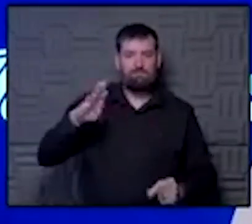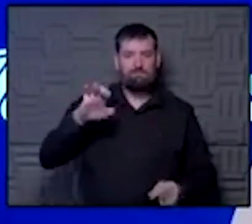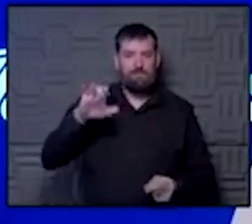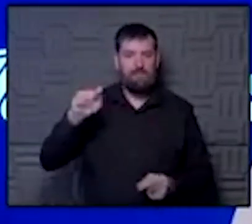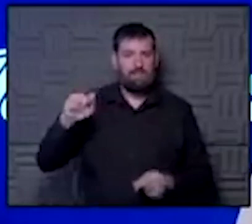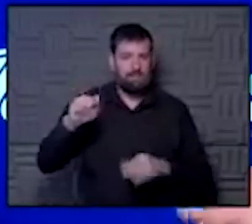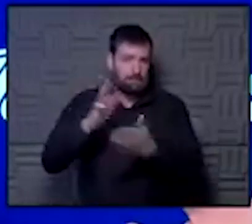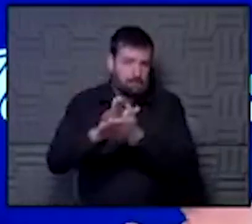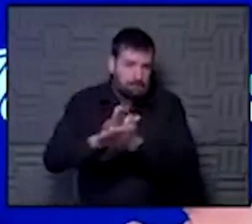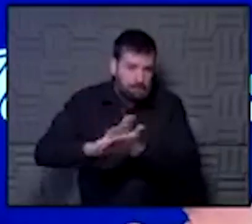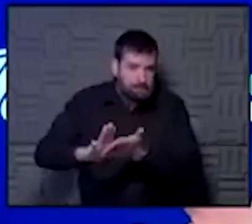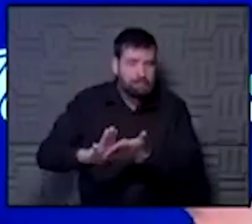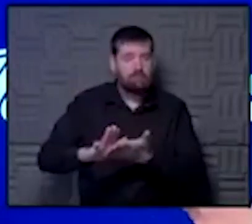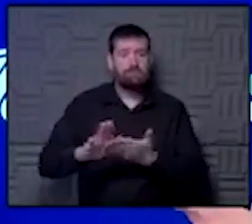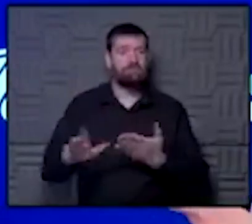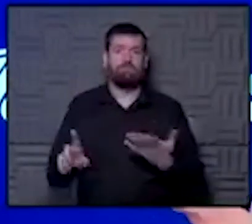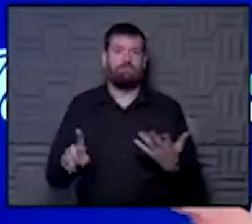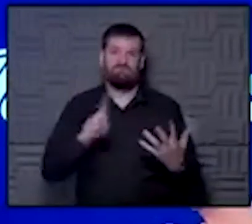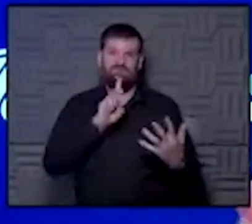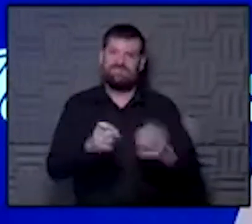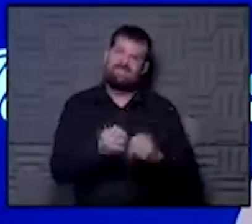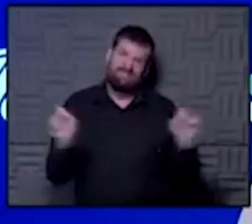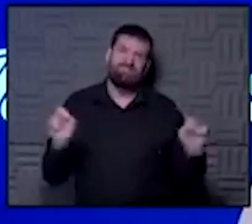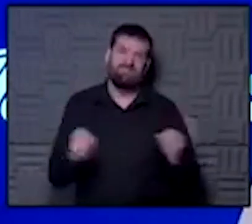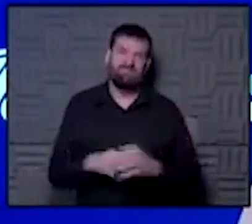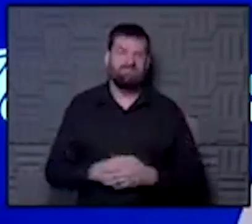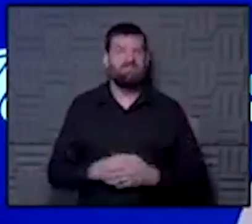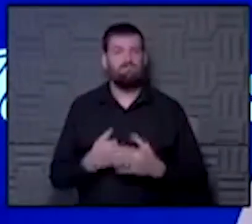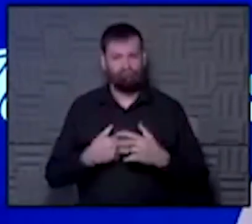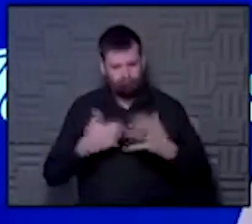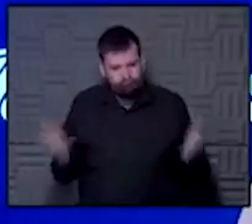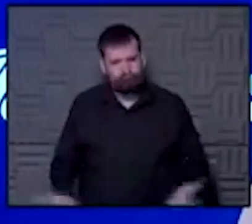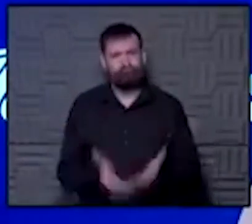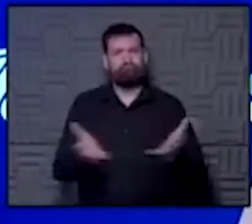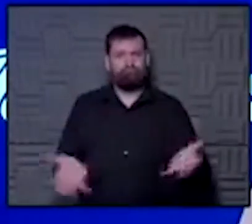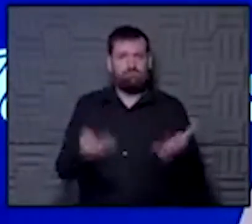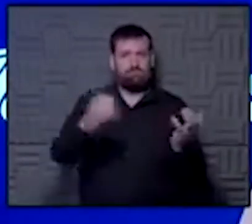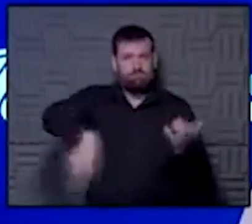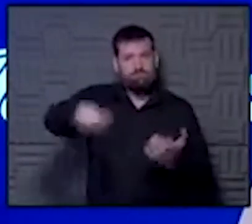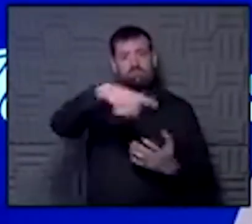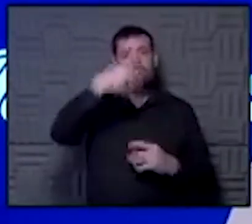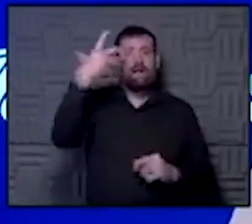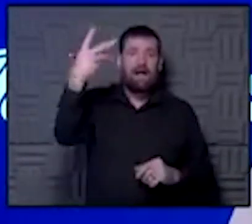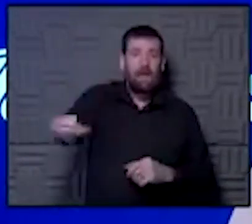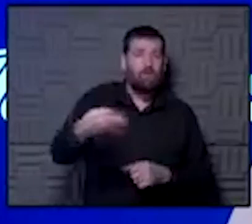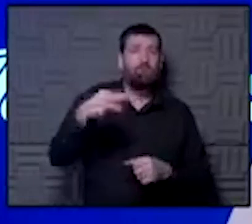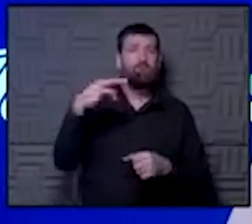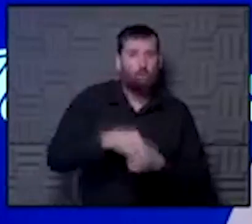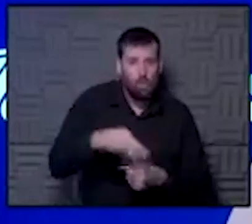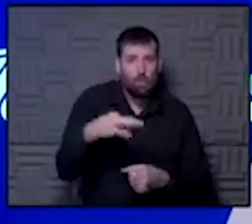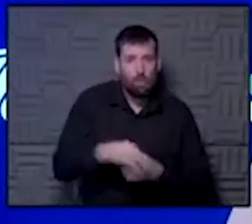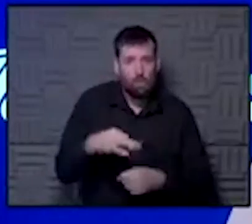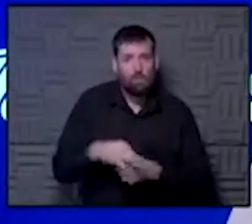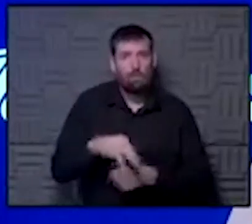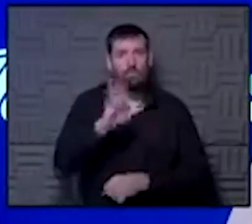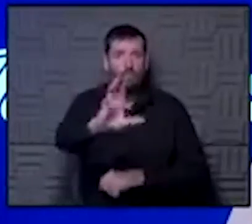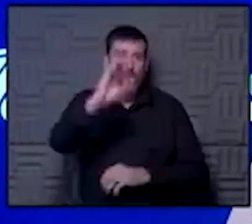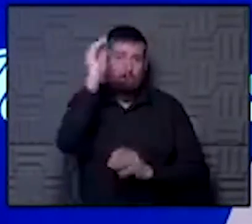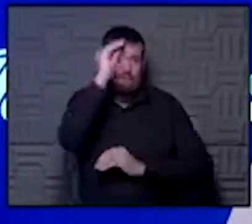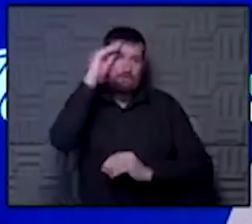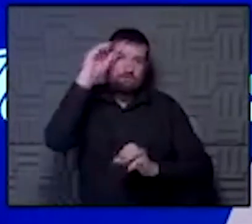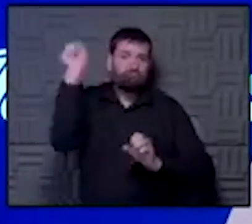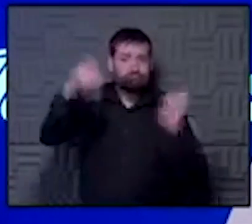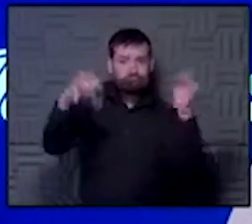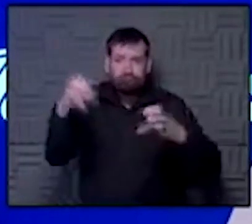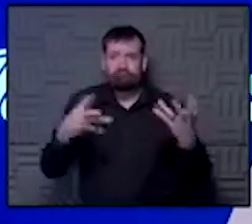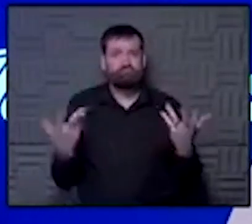and that was really safe. And so I would encourage everyone. Get out and vote. Let your voice be heard. If you